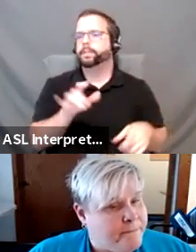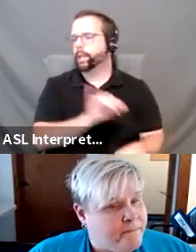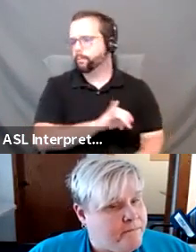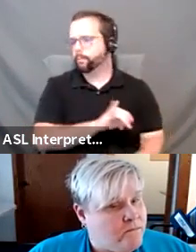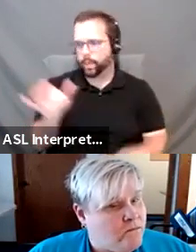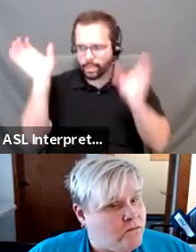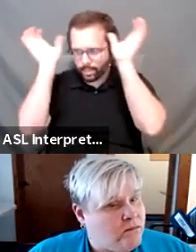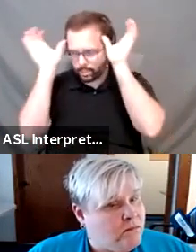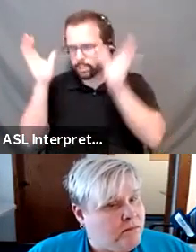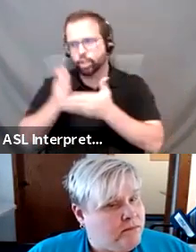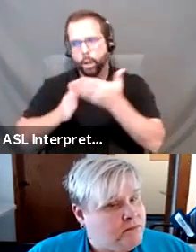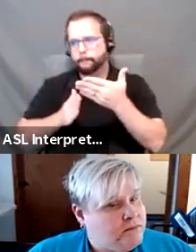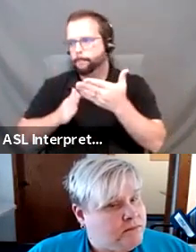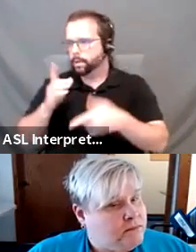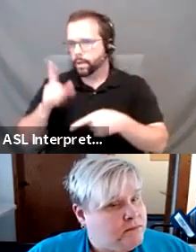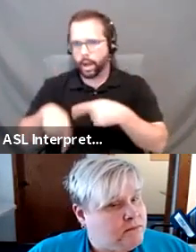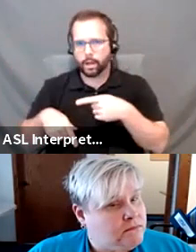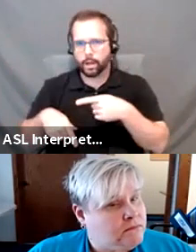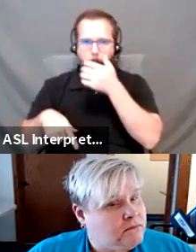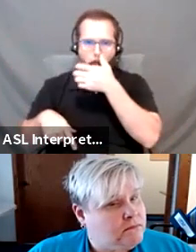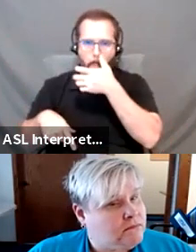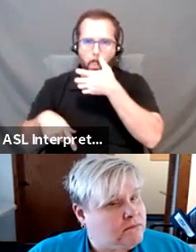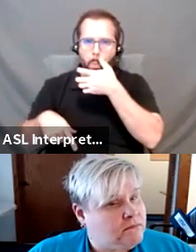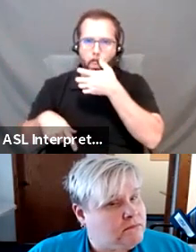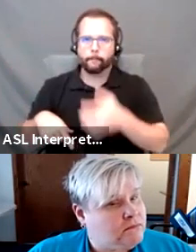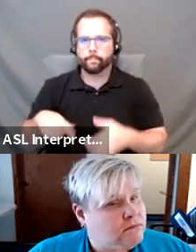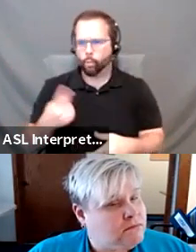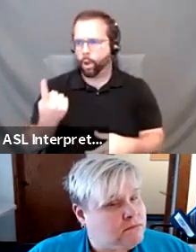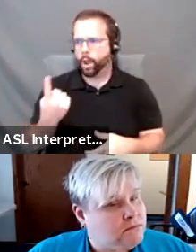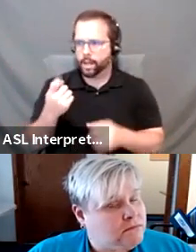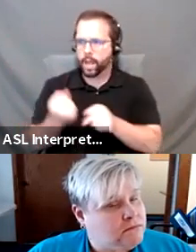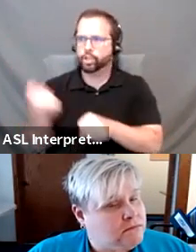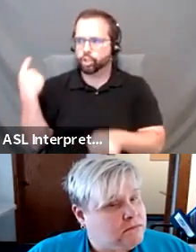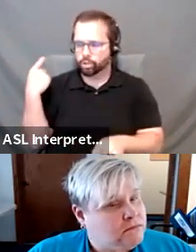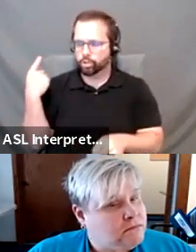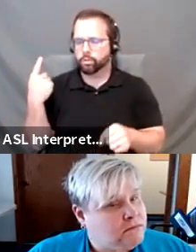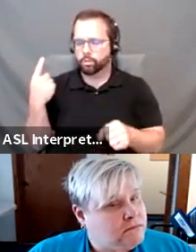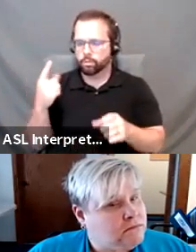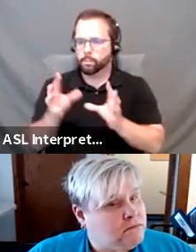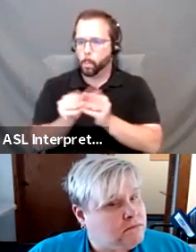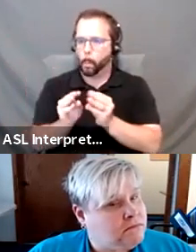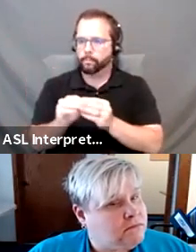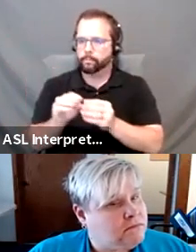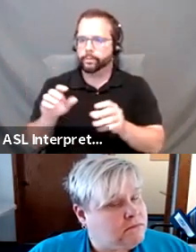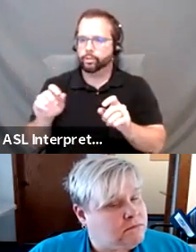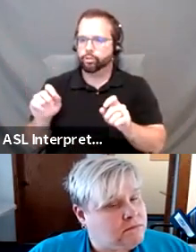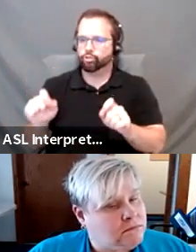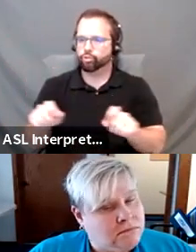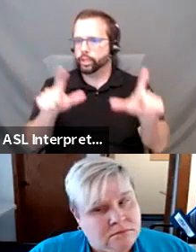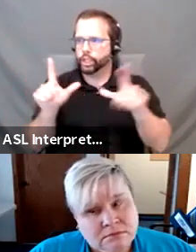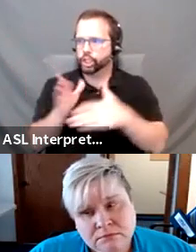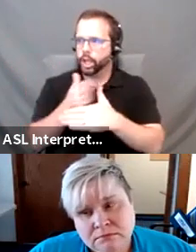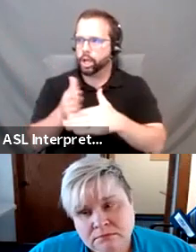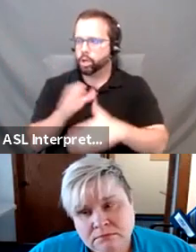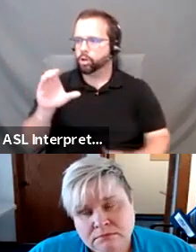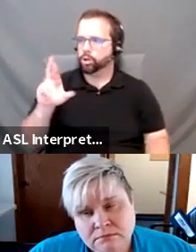screen shared Crip Camp, and that was one of the ones that has been a little tough. So I